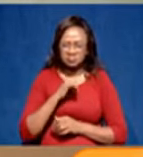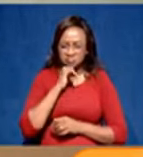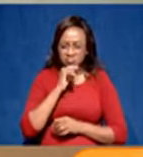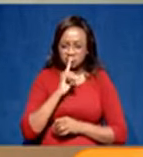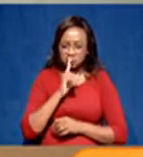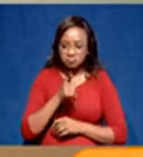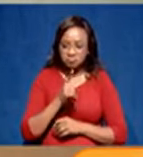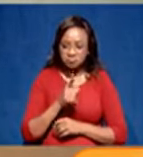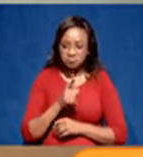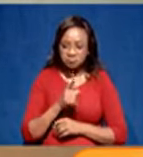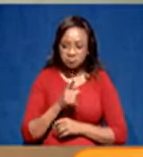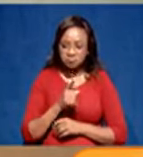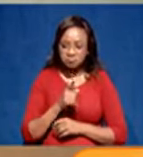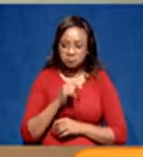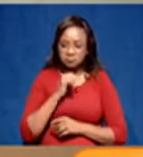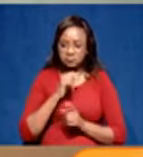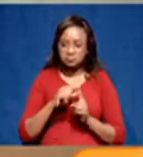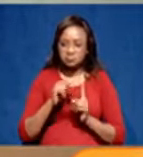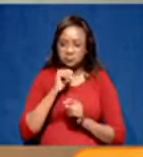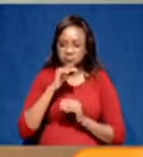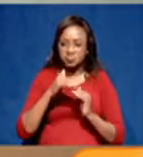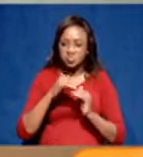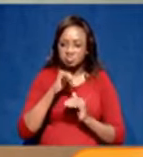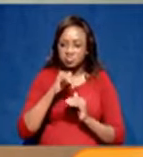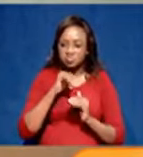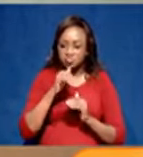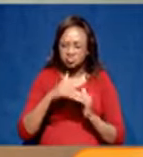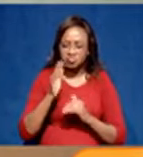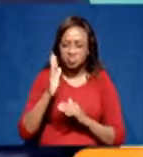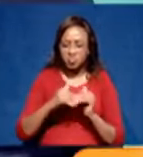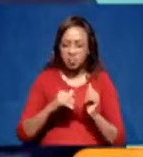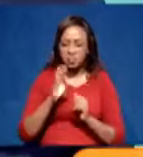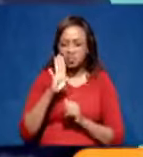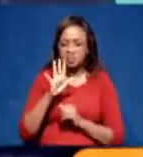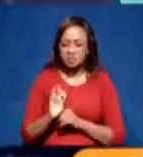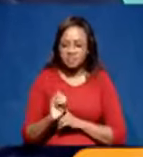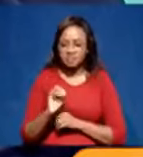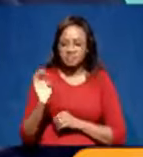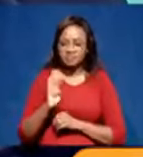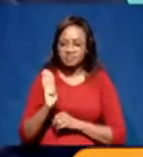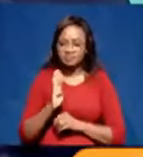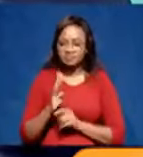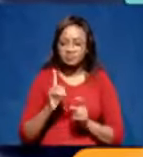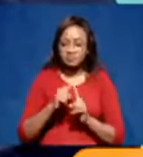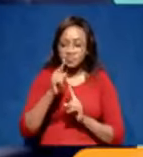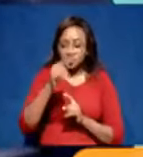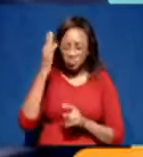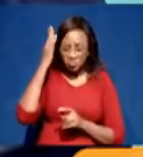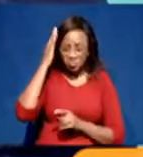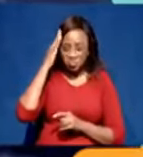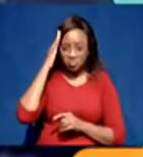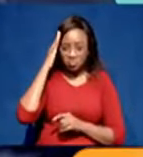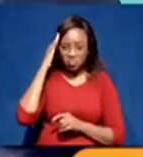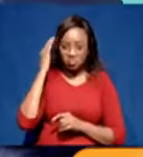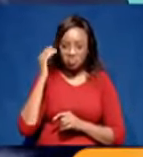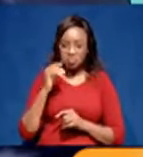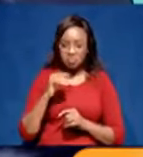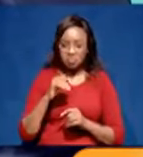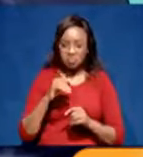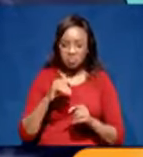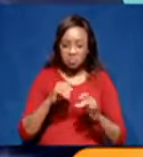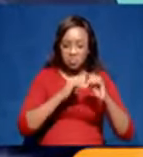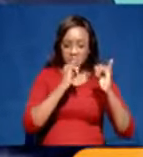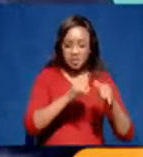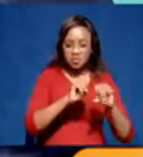figure, but not more than 50 billion. Not more than 50 billion? Yeah. And would you know how much you're targeting from payroll into the new